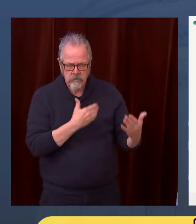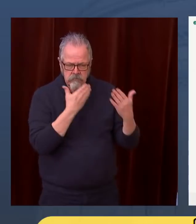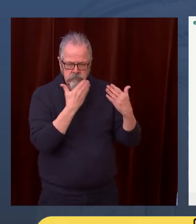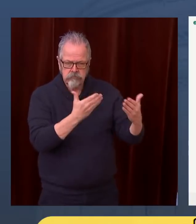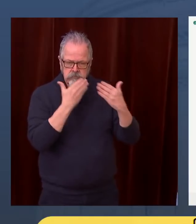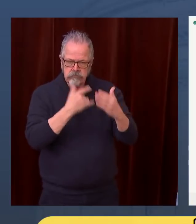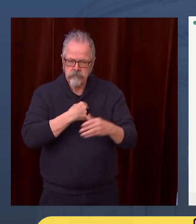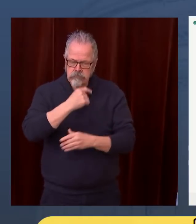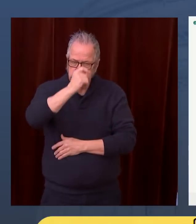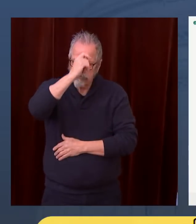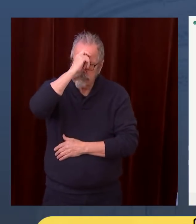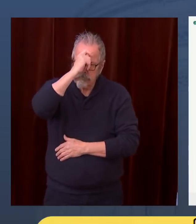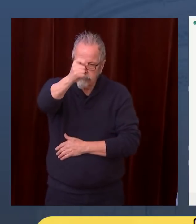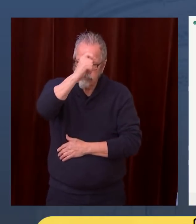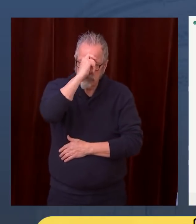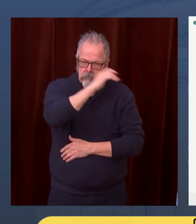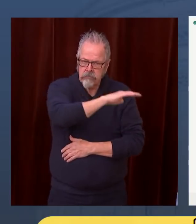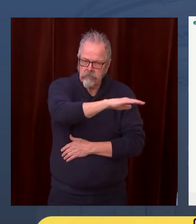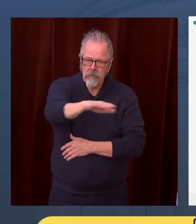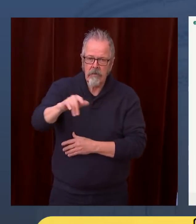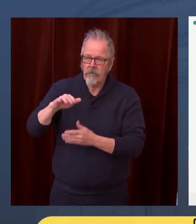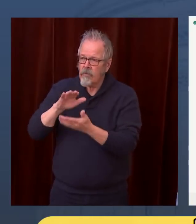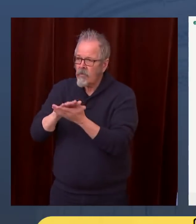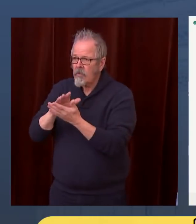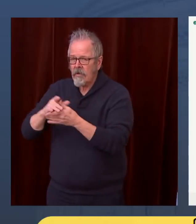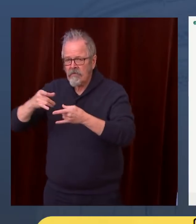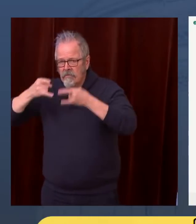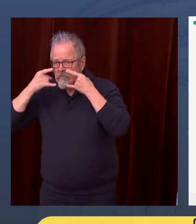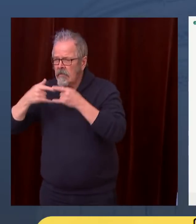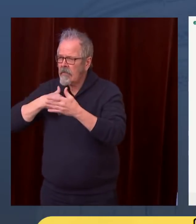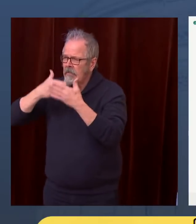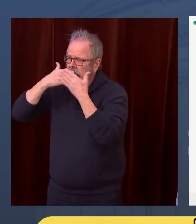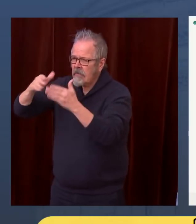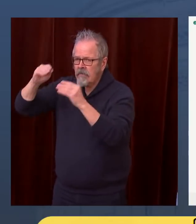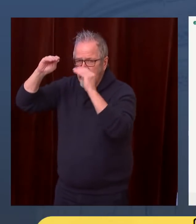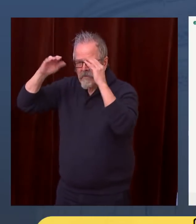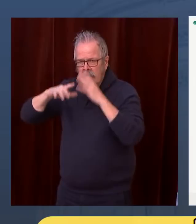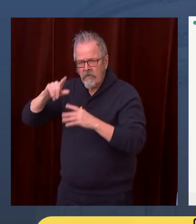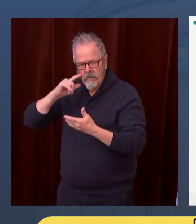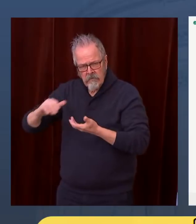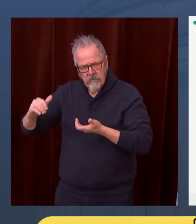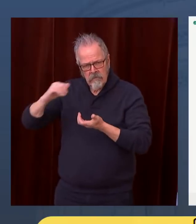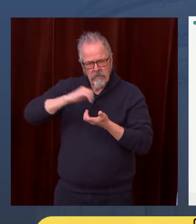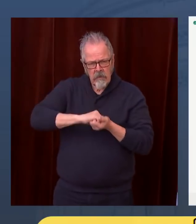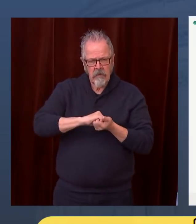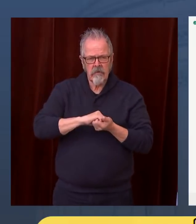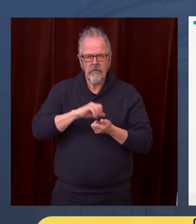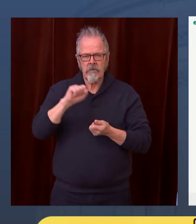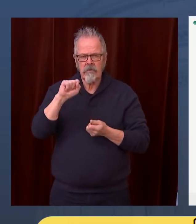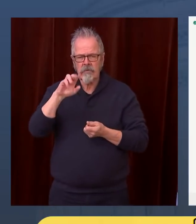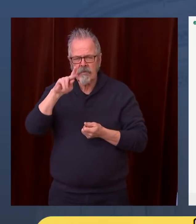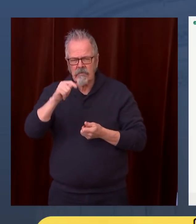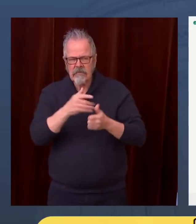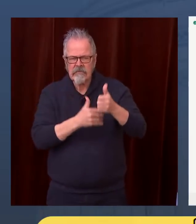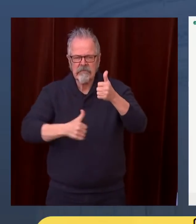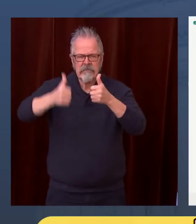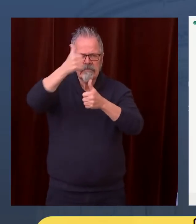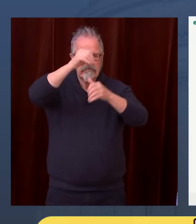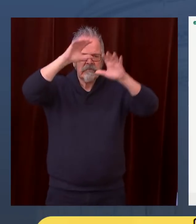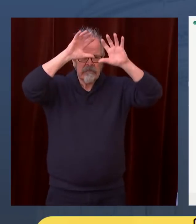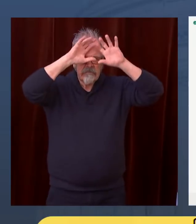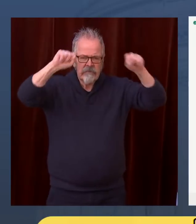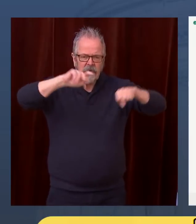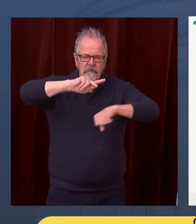And I really want to also thank our educational partners, both the superintendent today, but also all of our principals